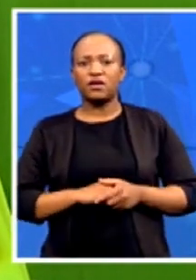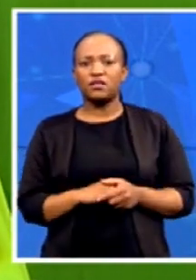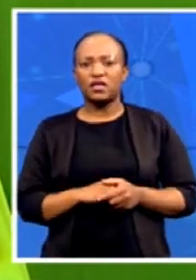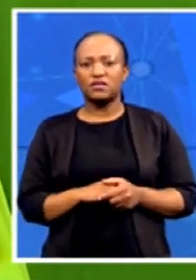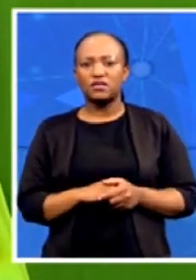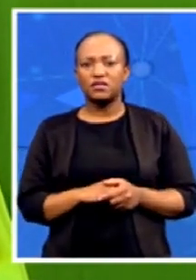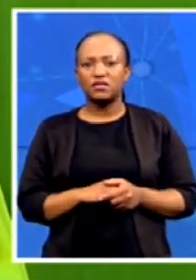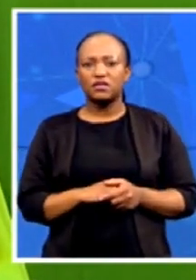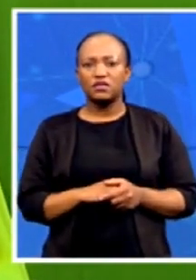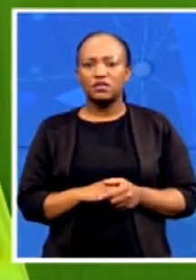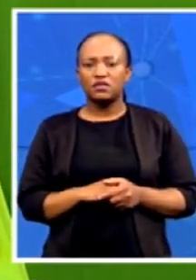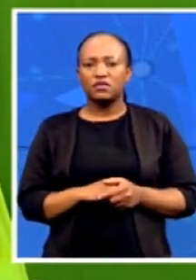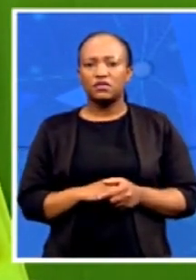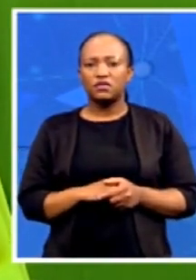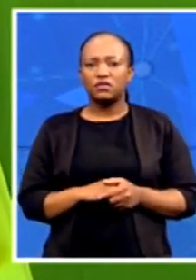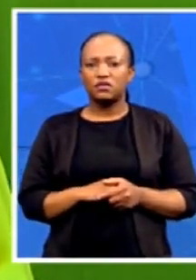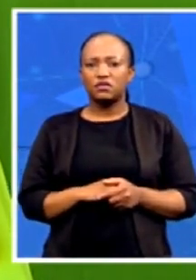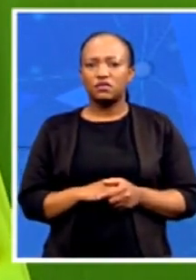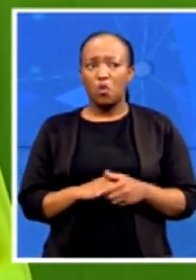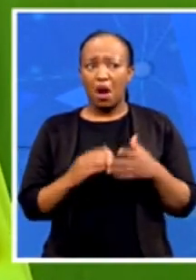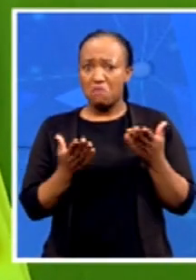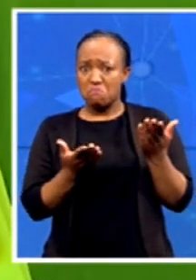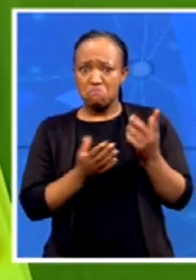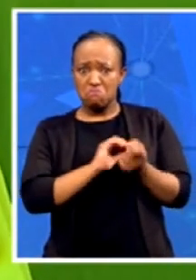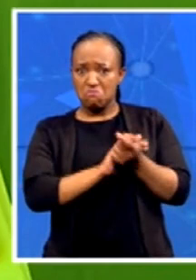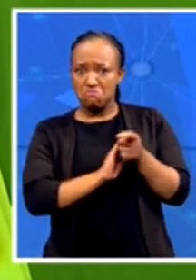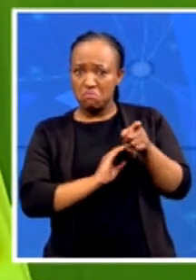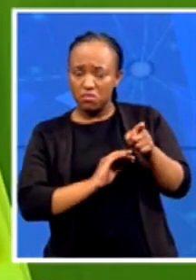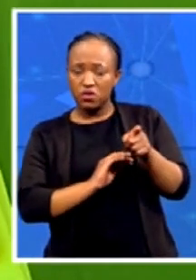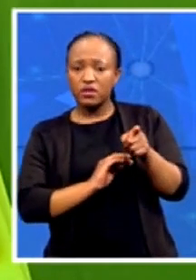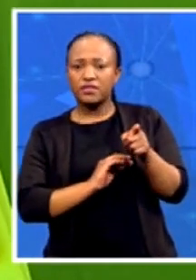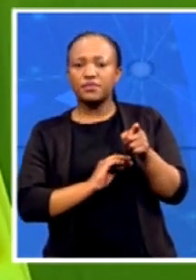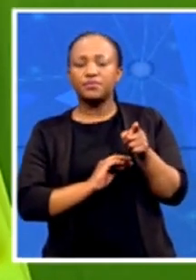COVID-19. And I wonder how they feel right now.